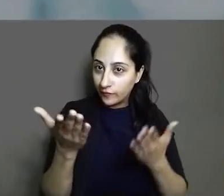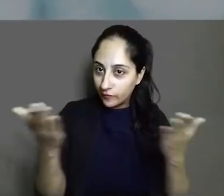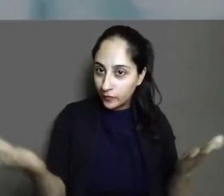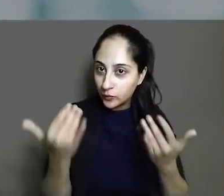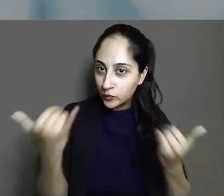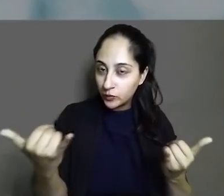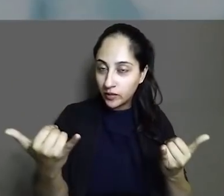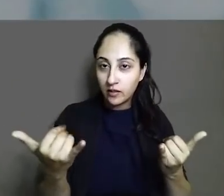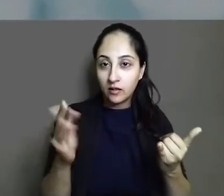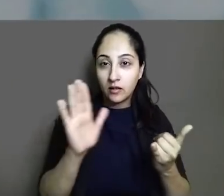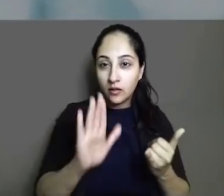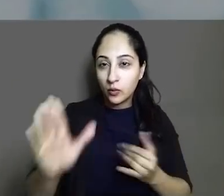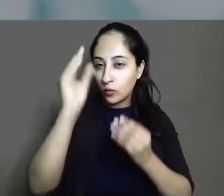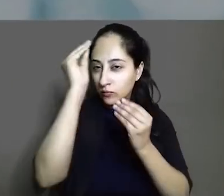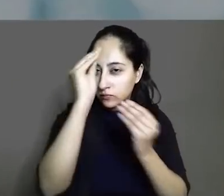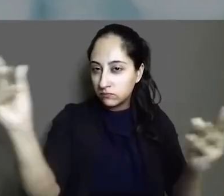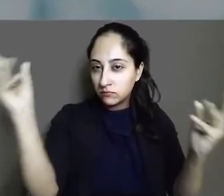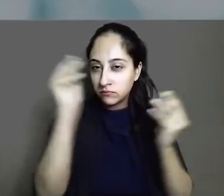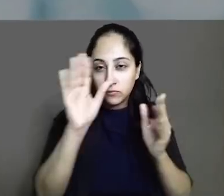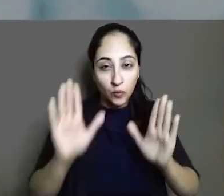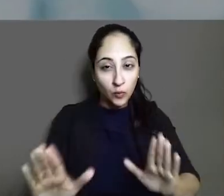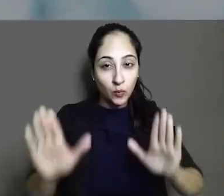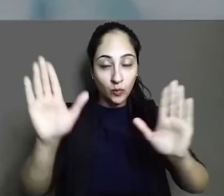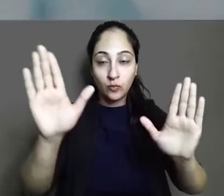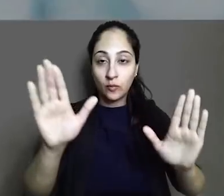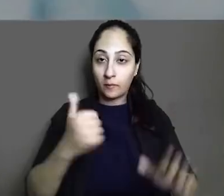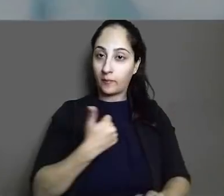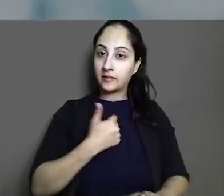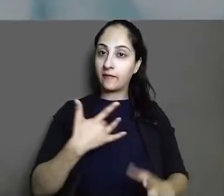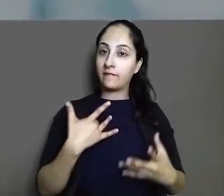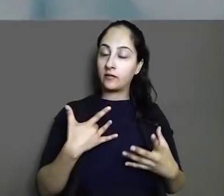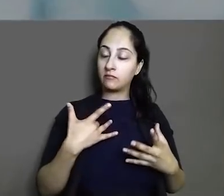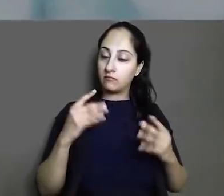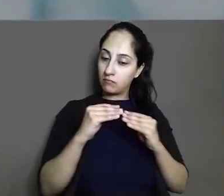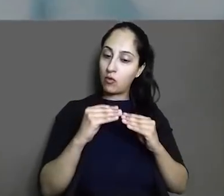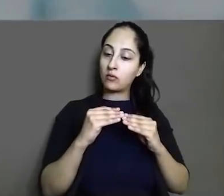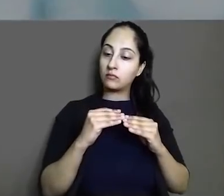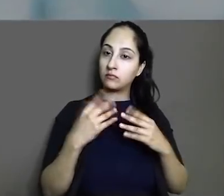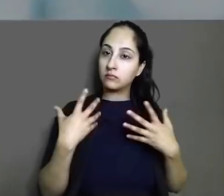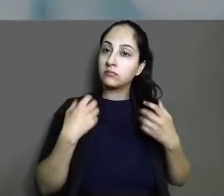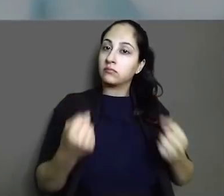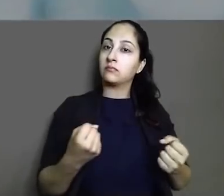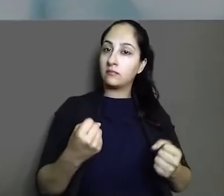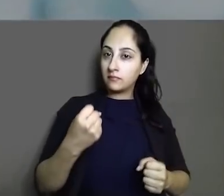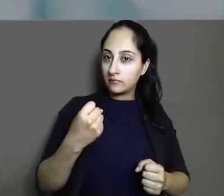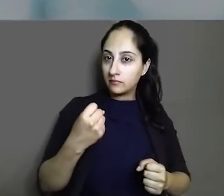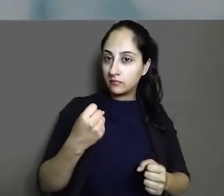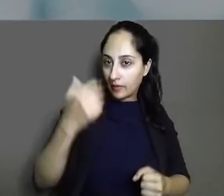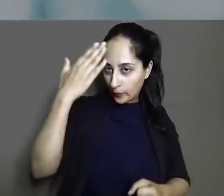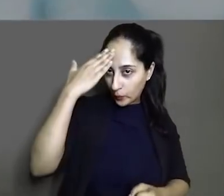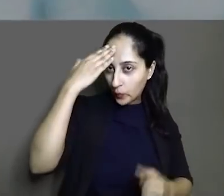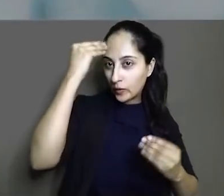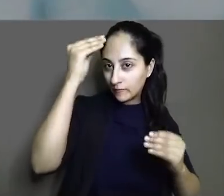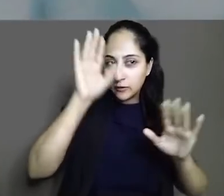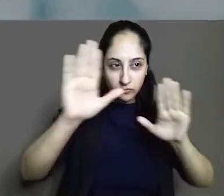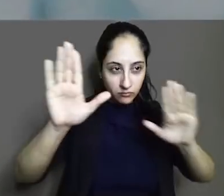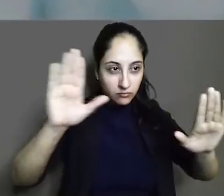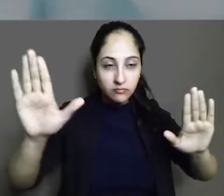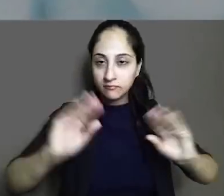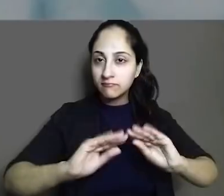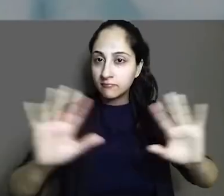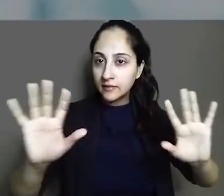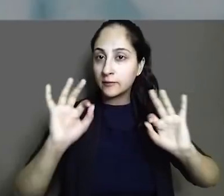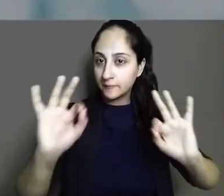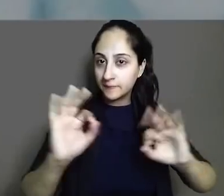thoughts, Dr. Ali, you have a great deal of experience with vaccines and COVID in your professional capacity, but I understand that you've also had a personal